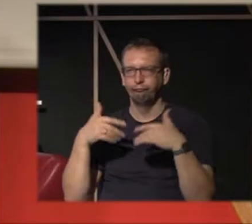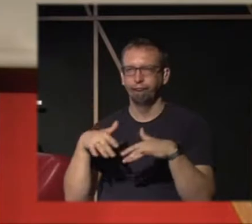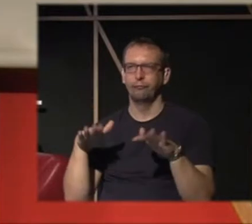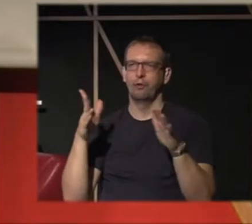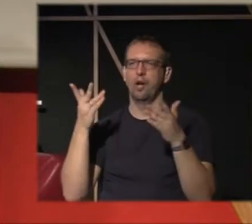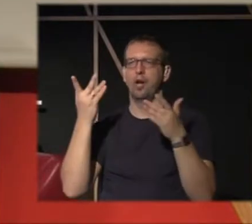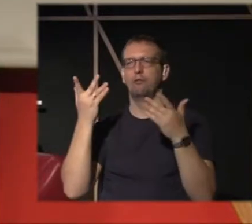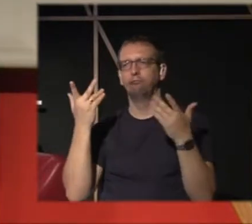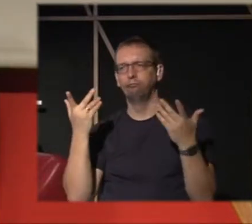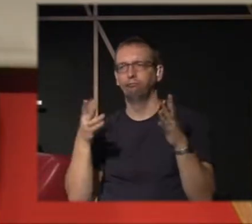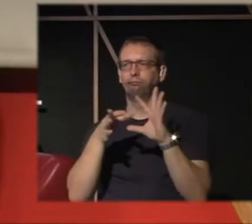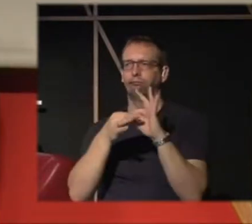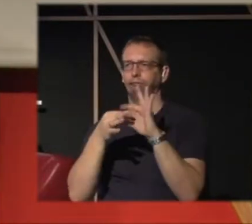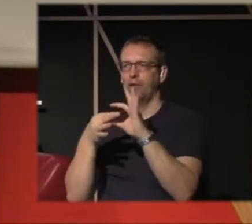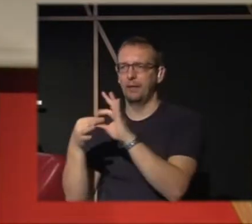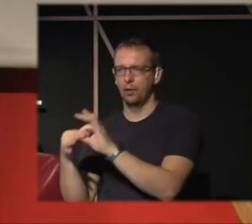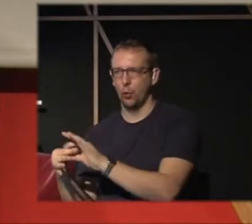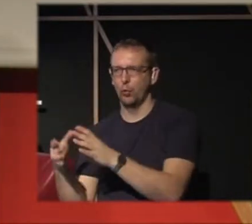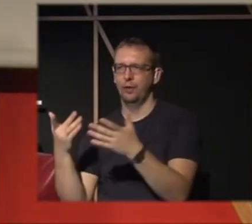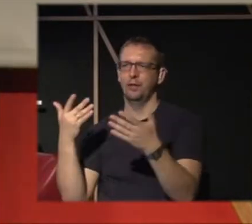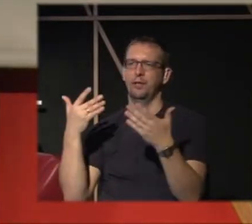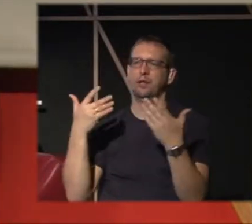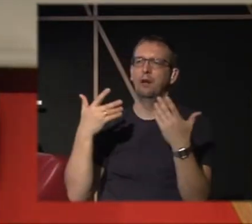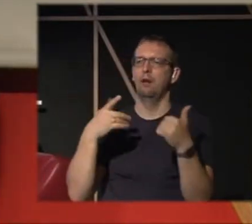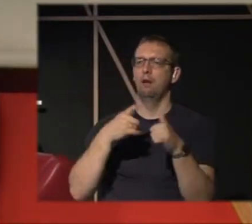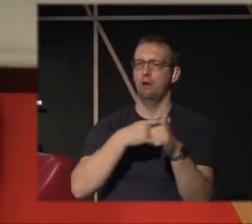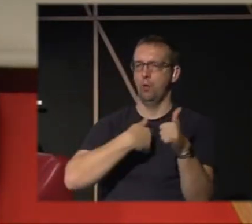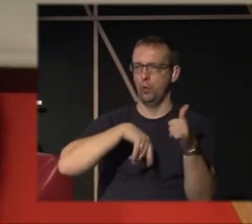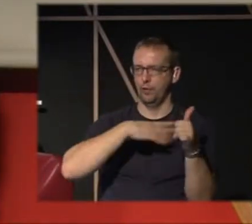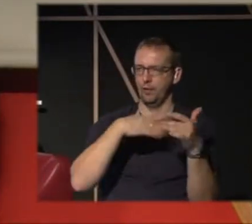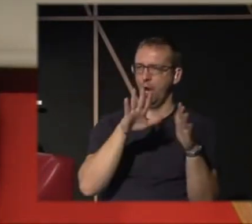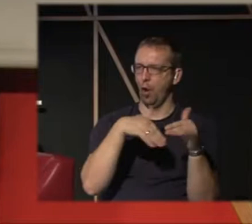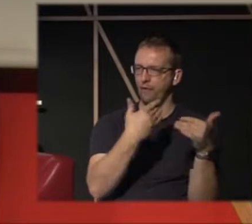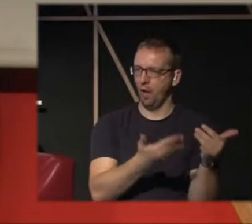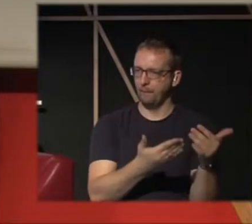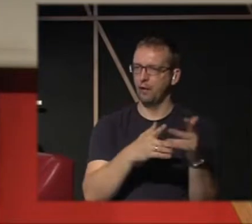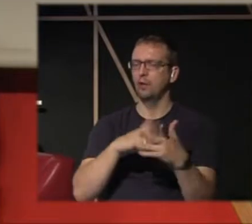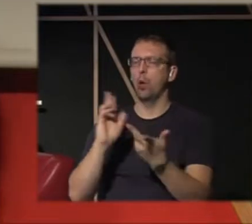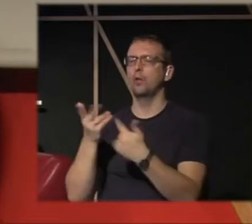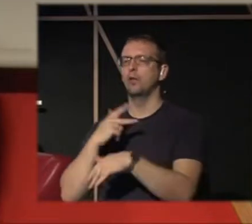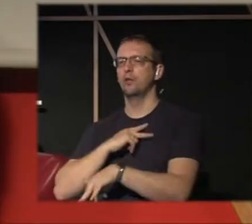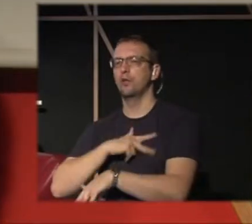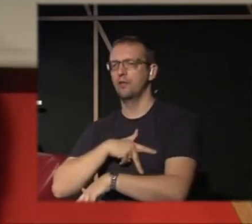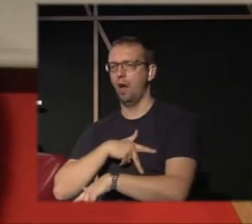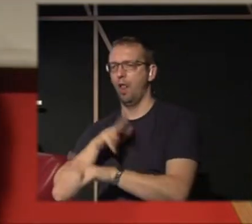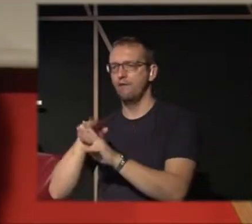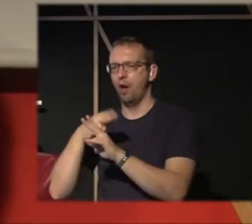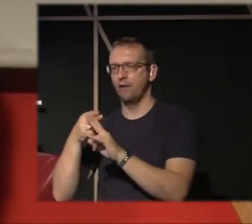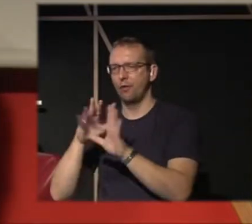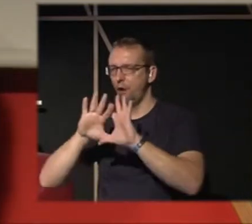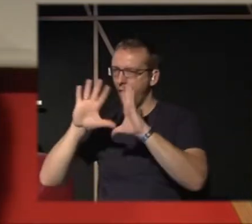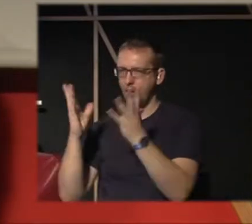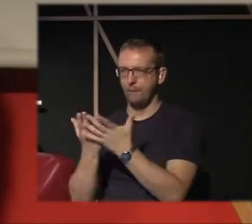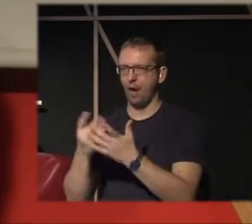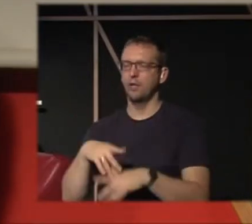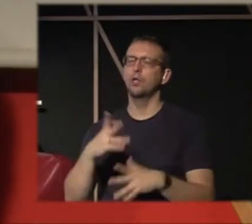social responsibility. We look there at economic, social, environmental, and human rights